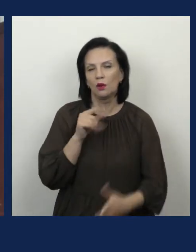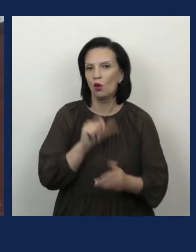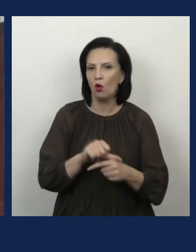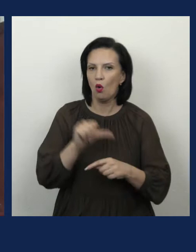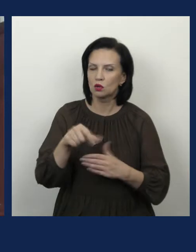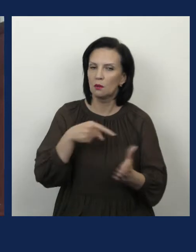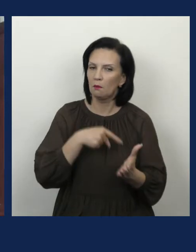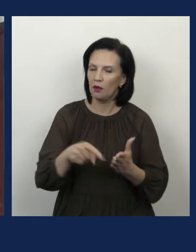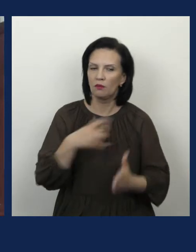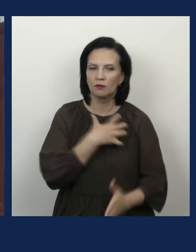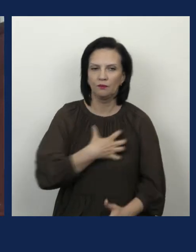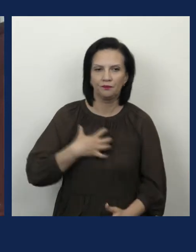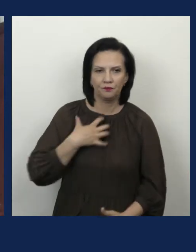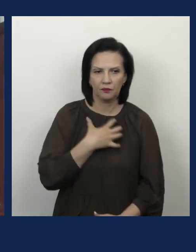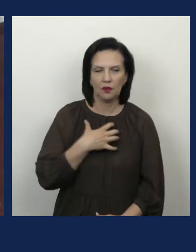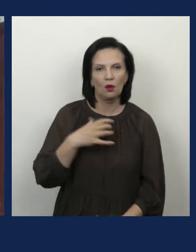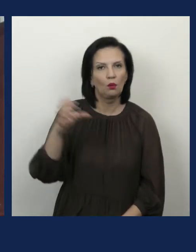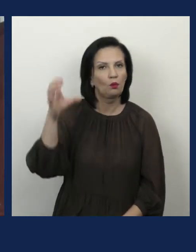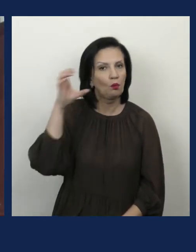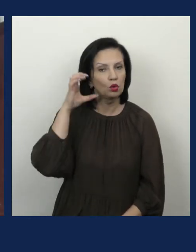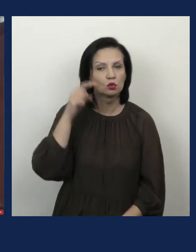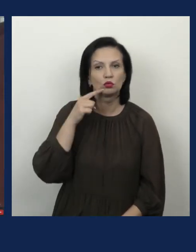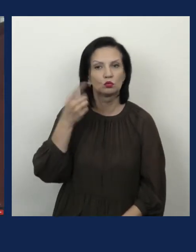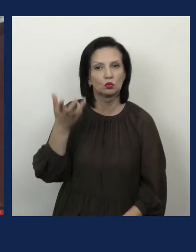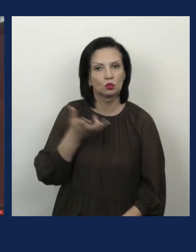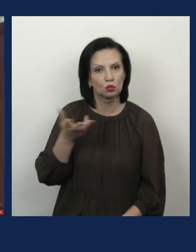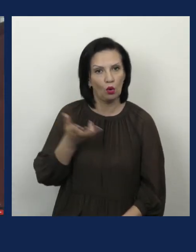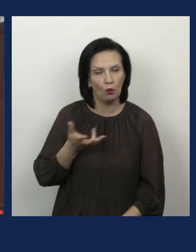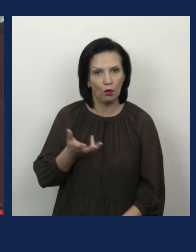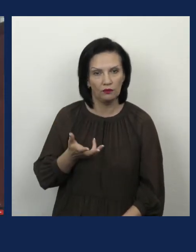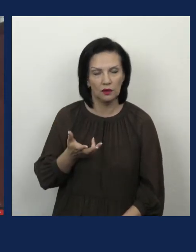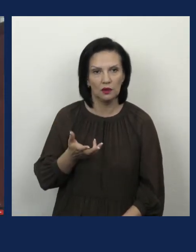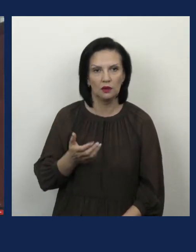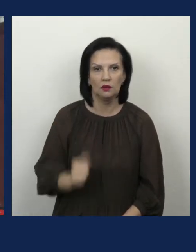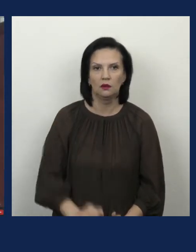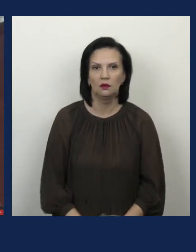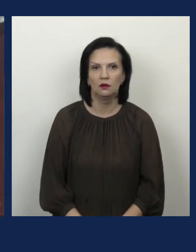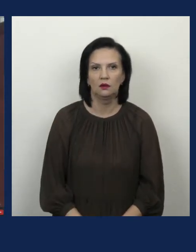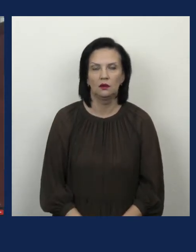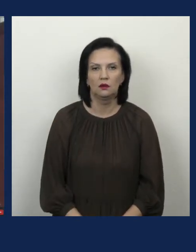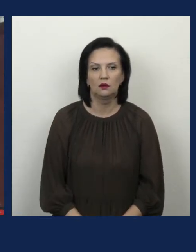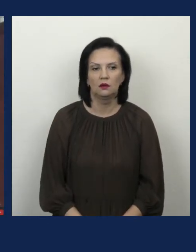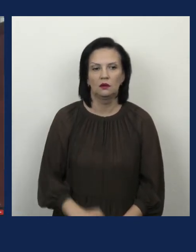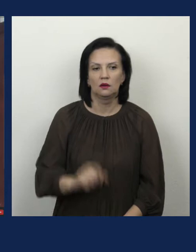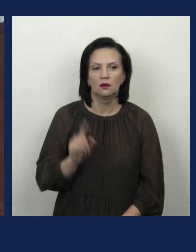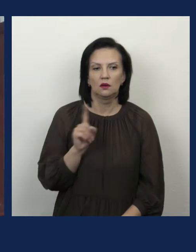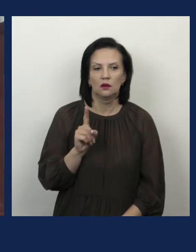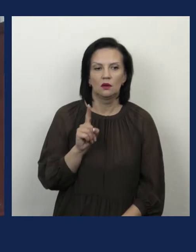I would like to especially underline the importance of the presentation we just heard.